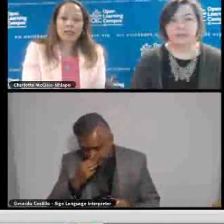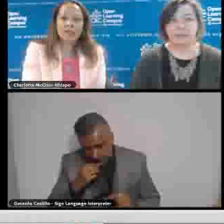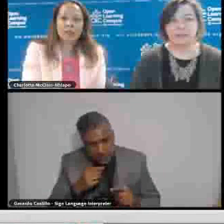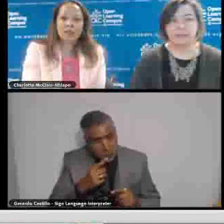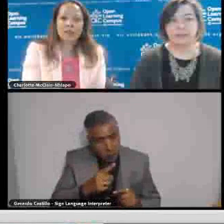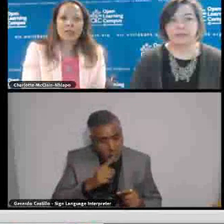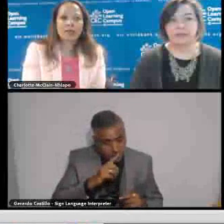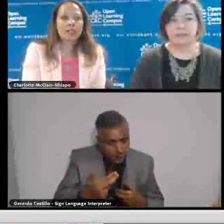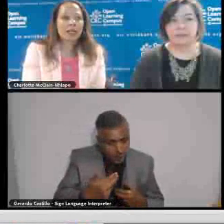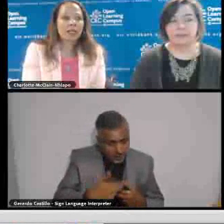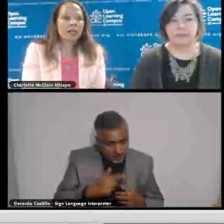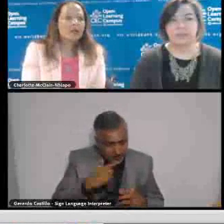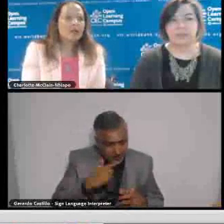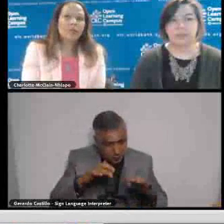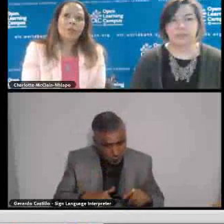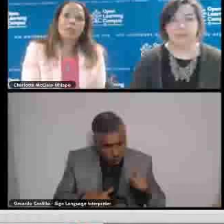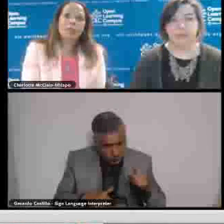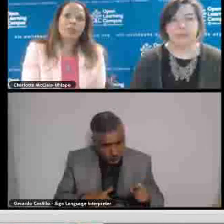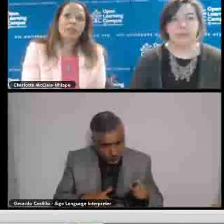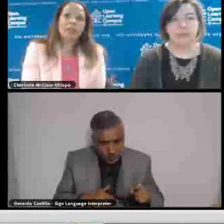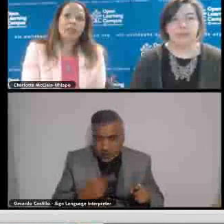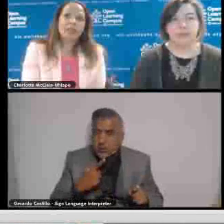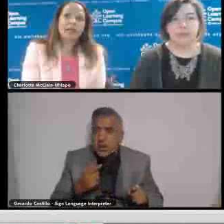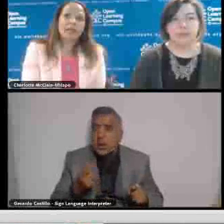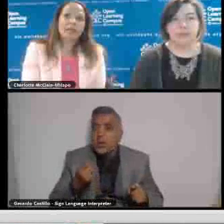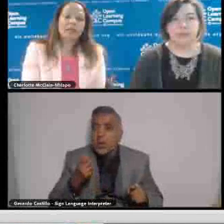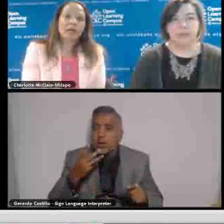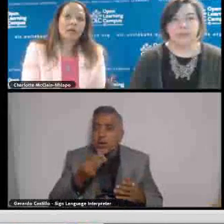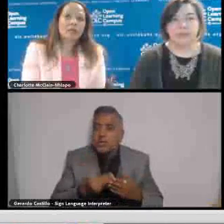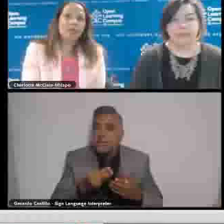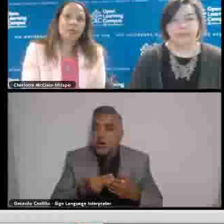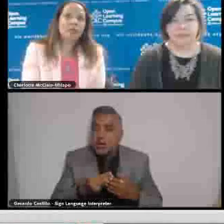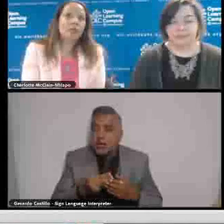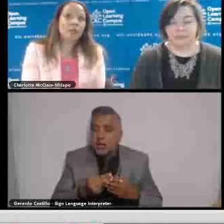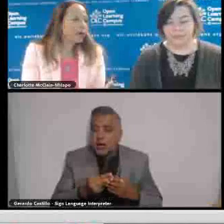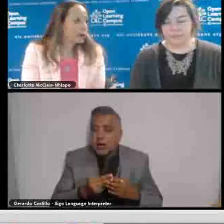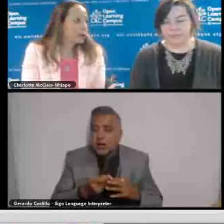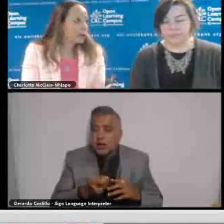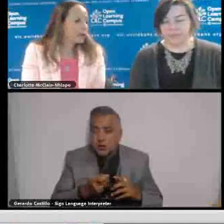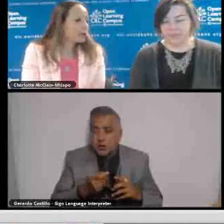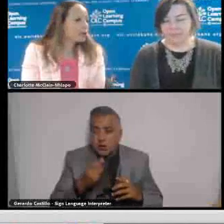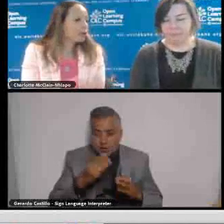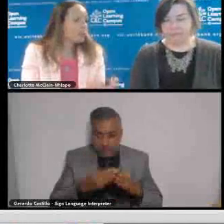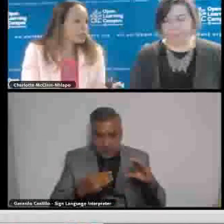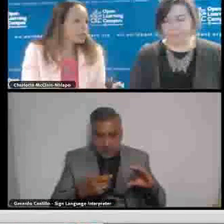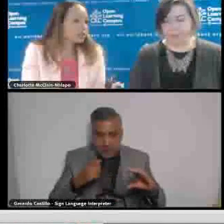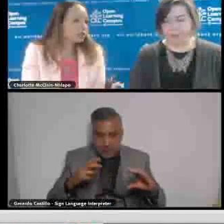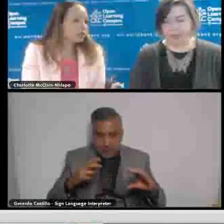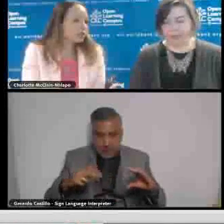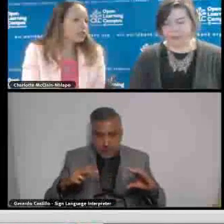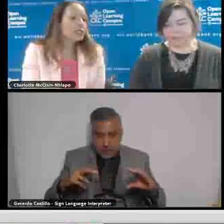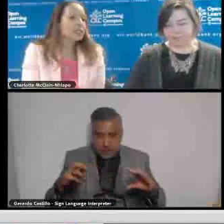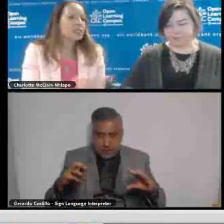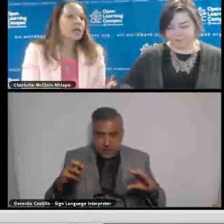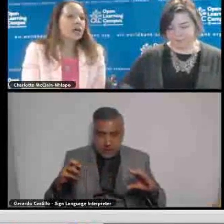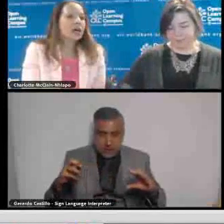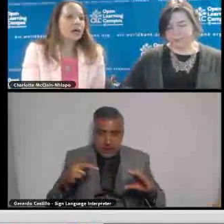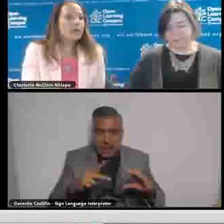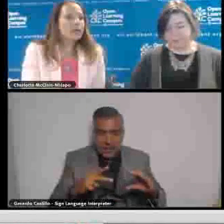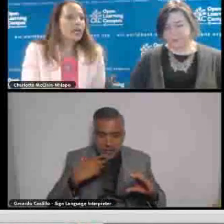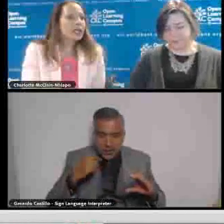participants notes that much of the funding that comes to Build Back Better comes from international donors,